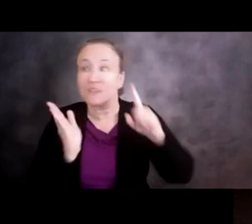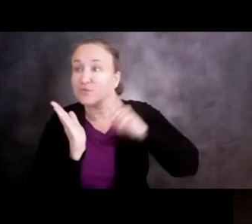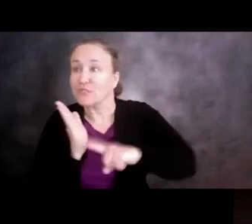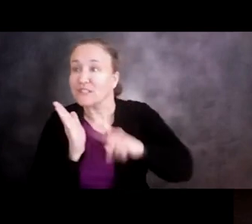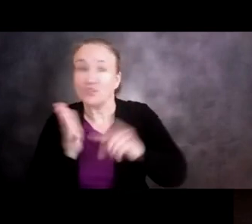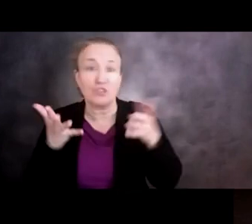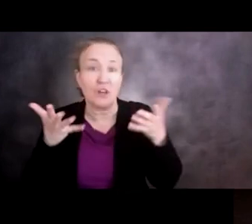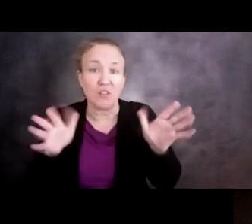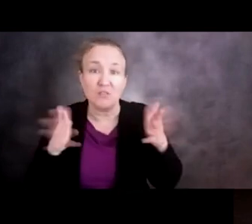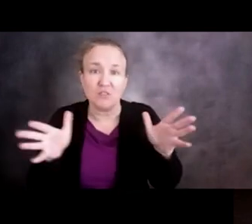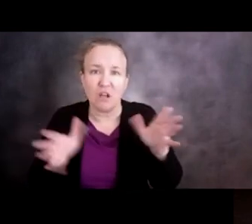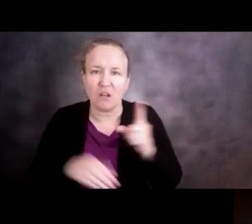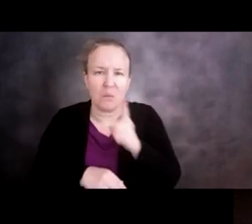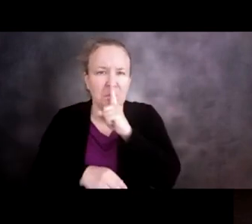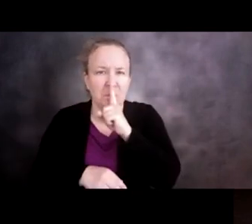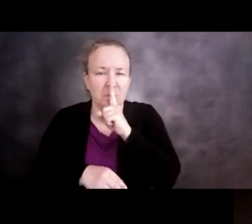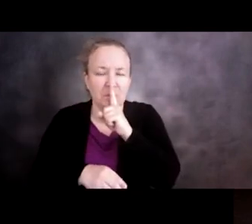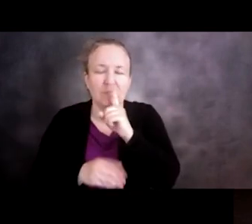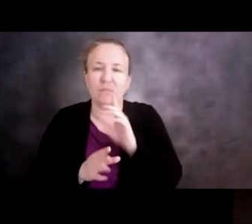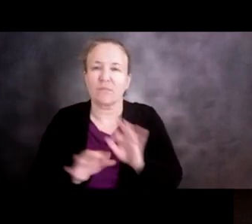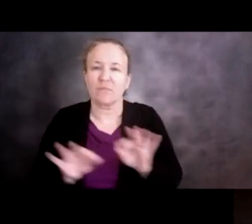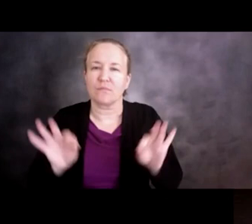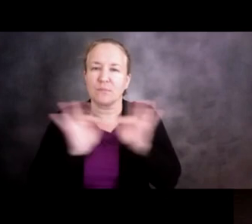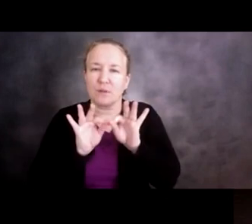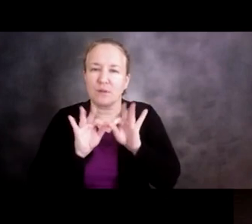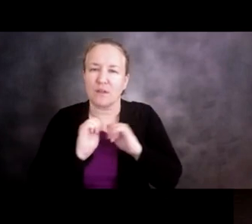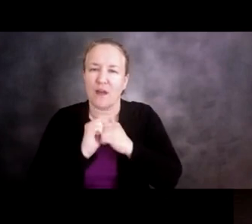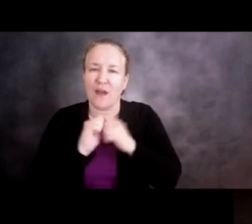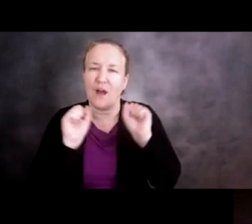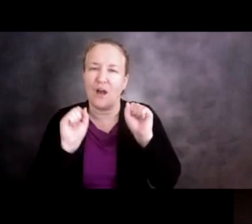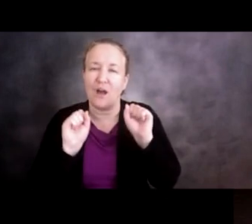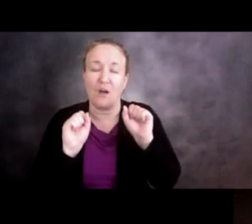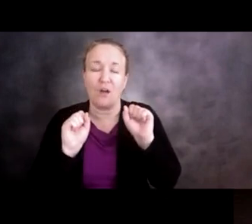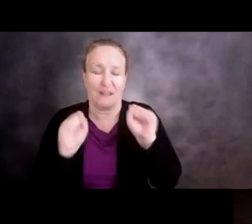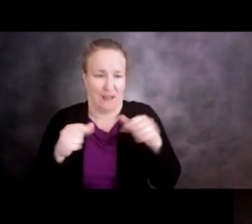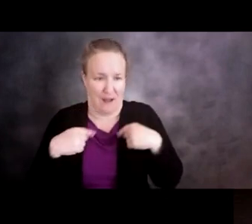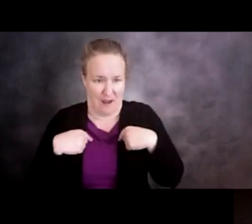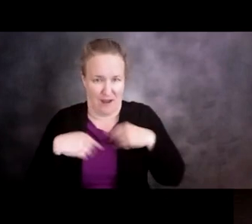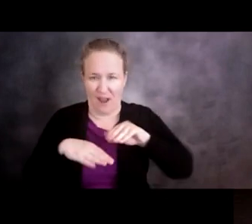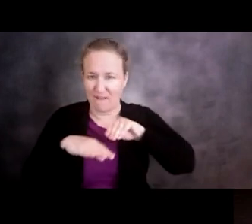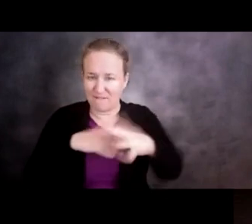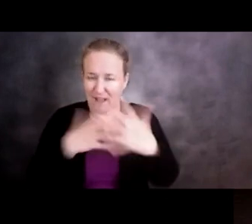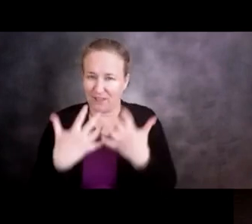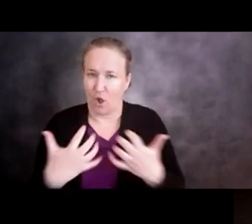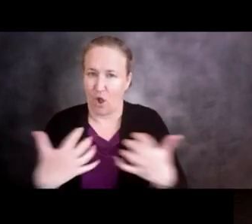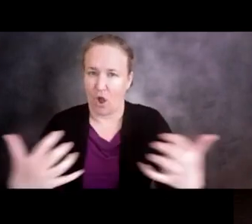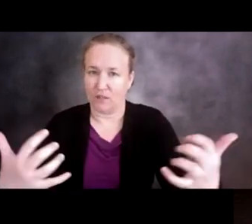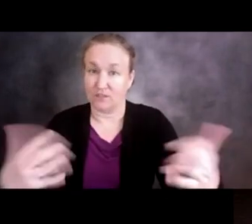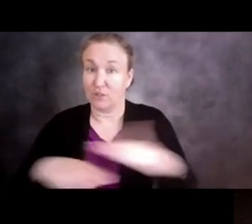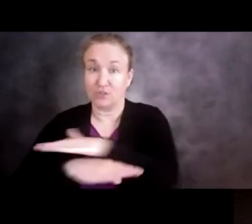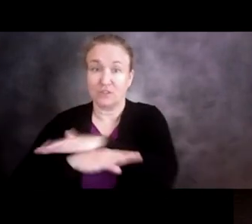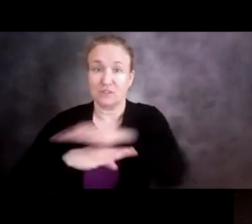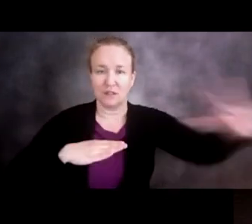It's just, how can I touch an audience member just by walking on stage?